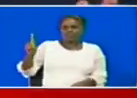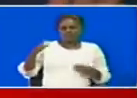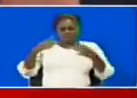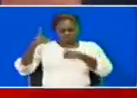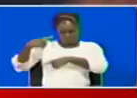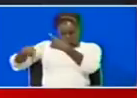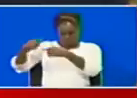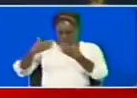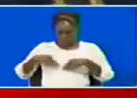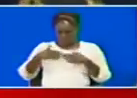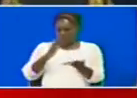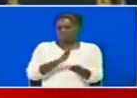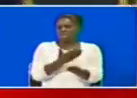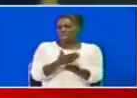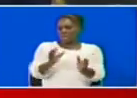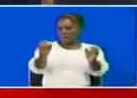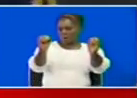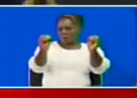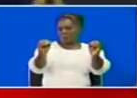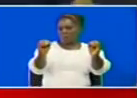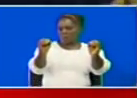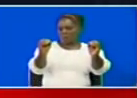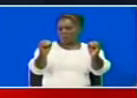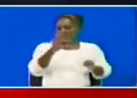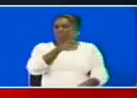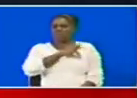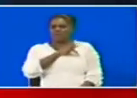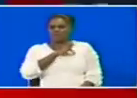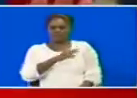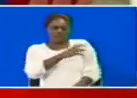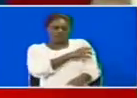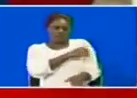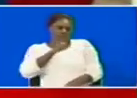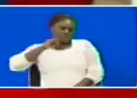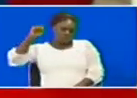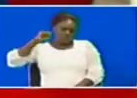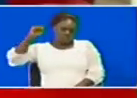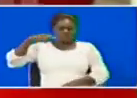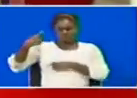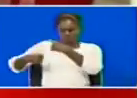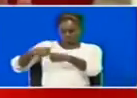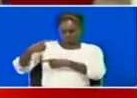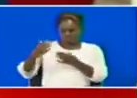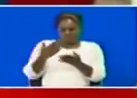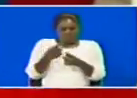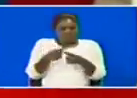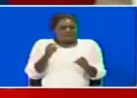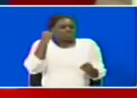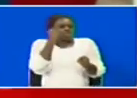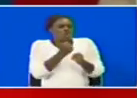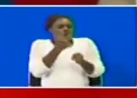people did not share in its wealth politicians prospered but the jobs